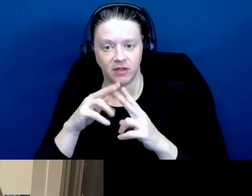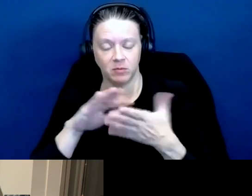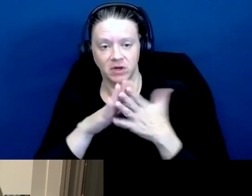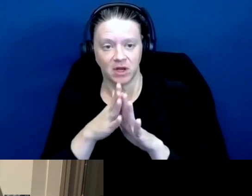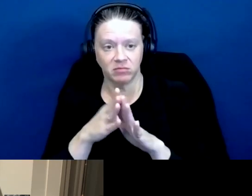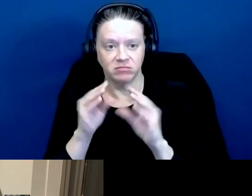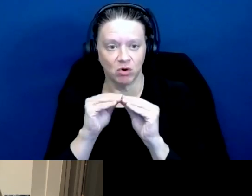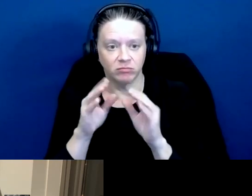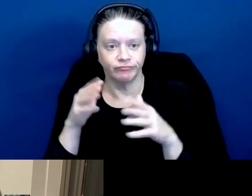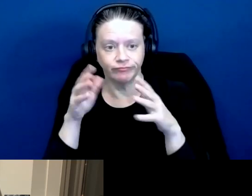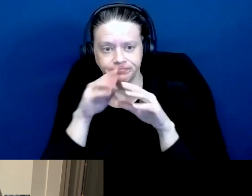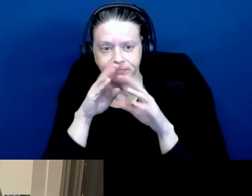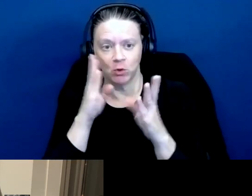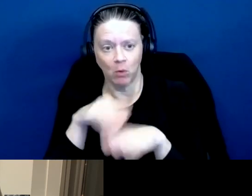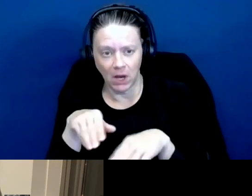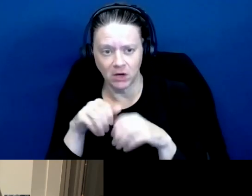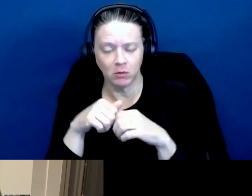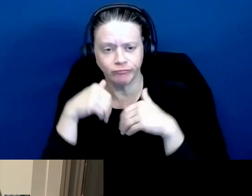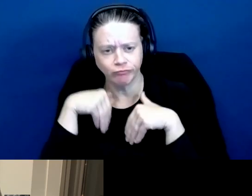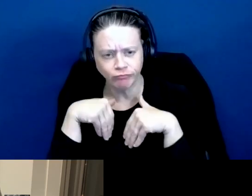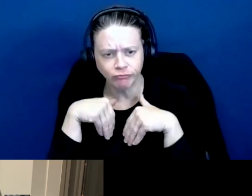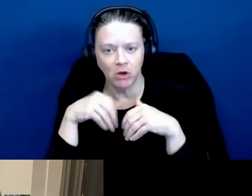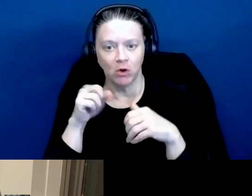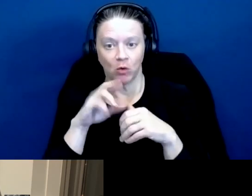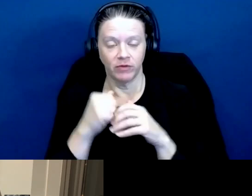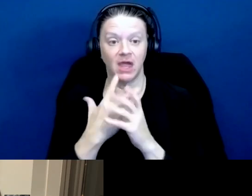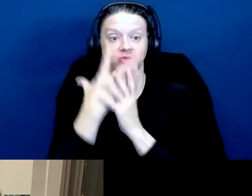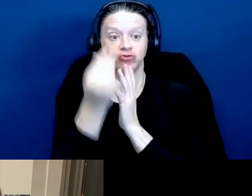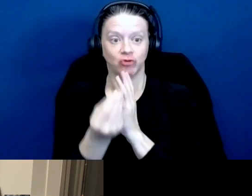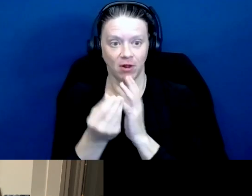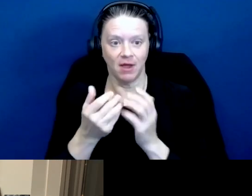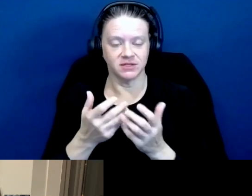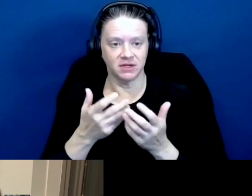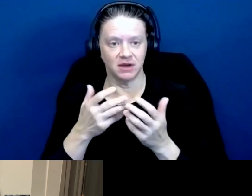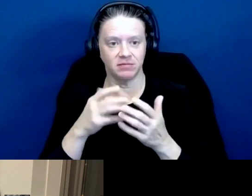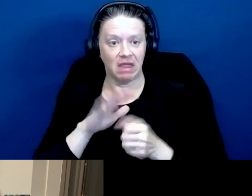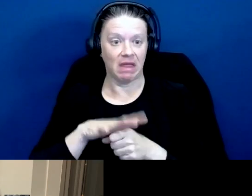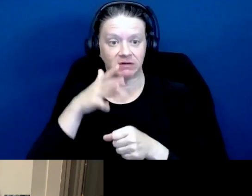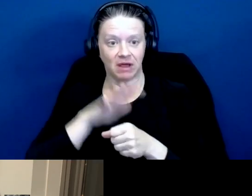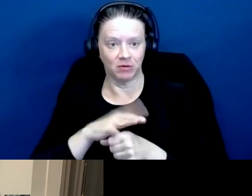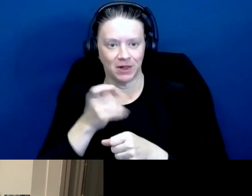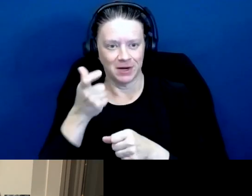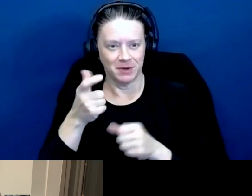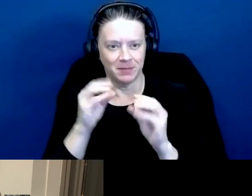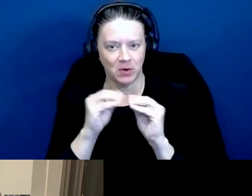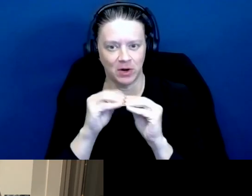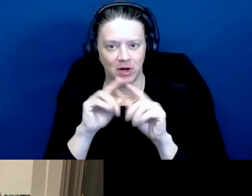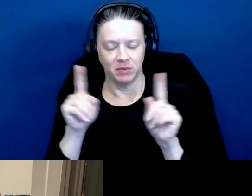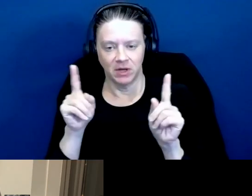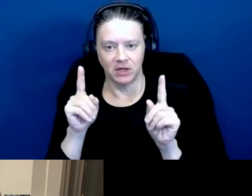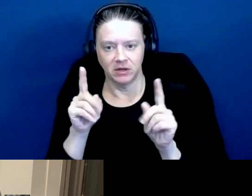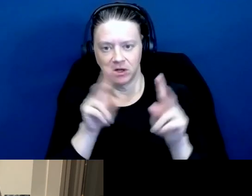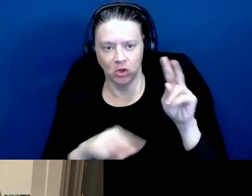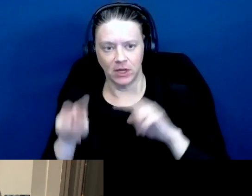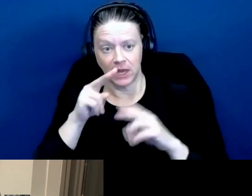turn inwards and are kind of mopey, or they externalize it and they act out a little bit more. But, looking